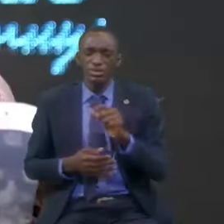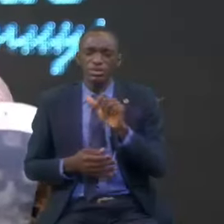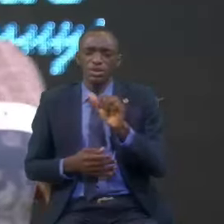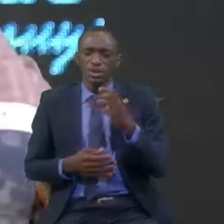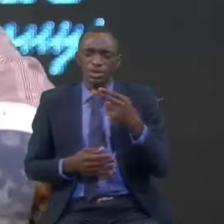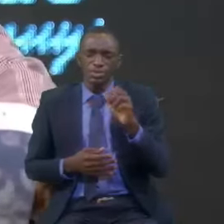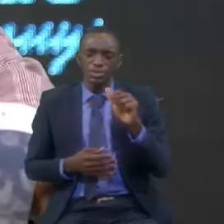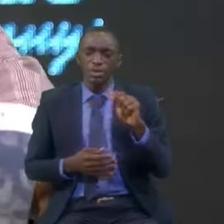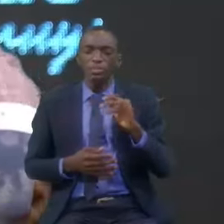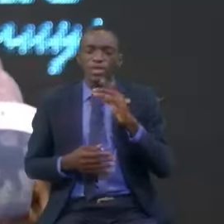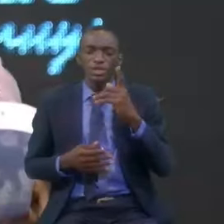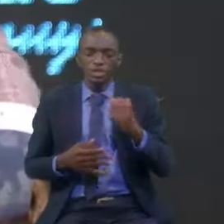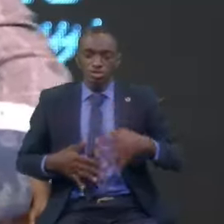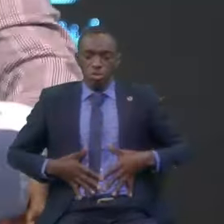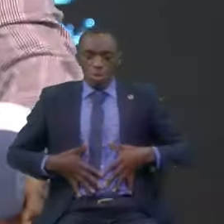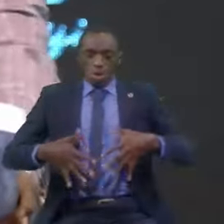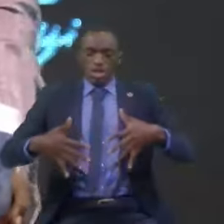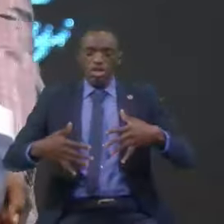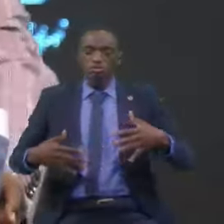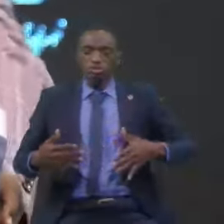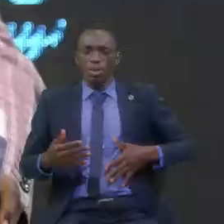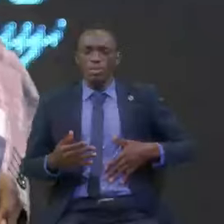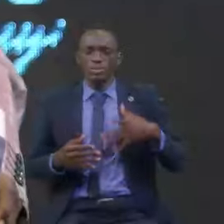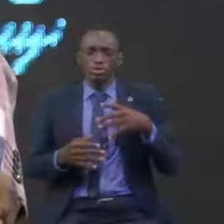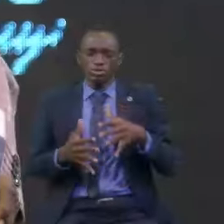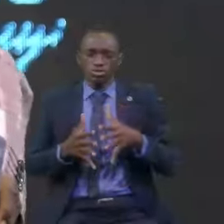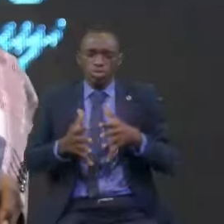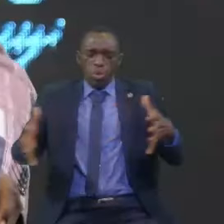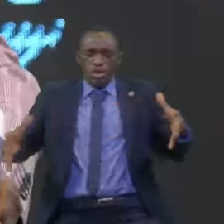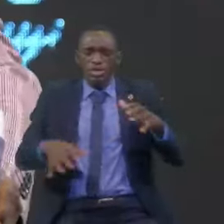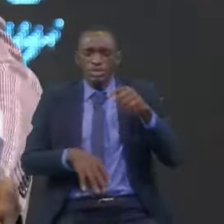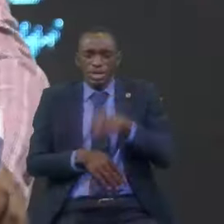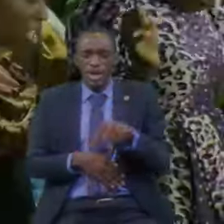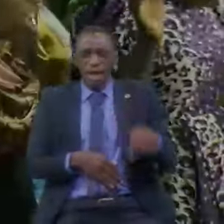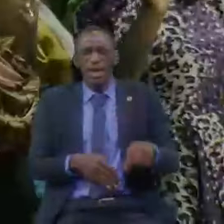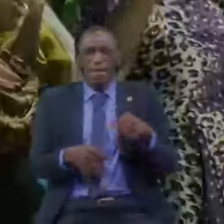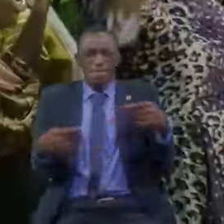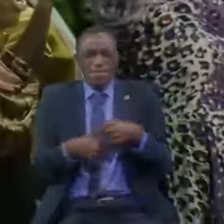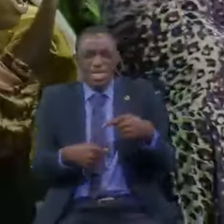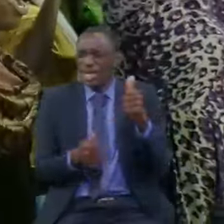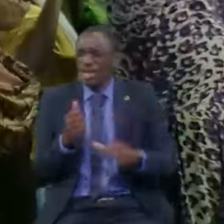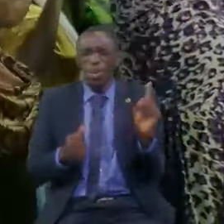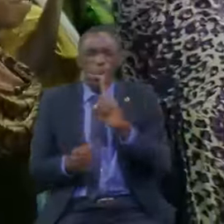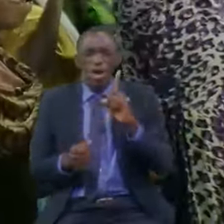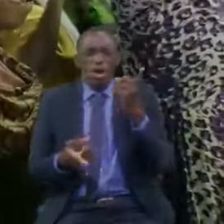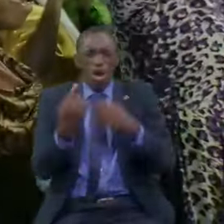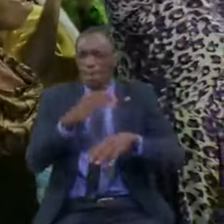legs, pain anywhere, come out in Jesus' name.